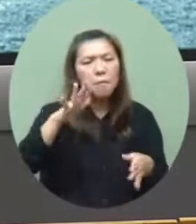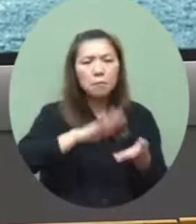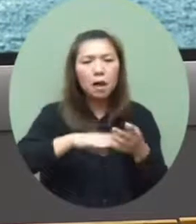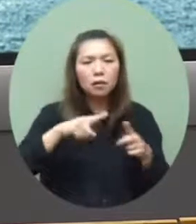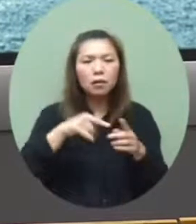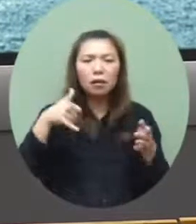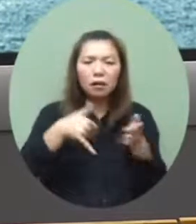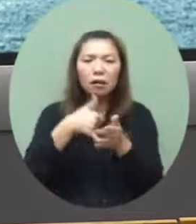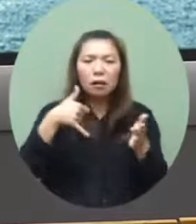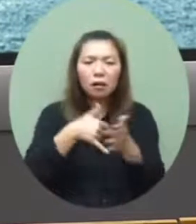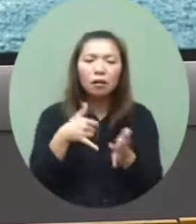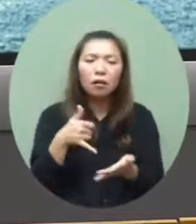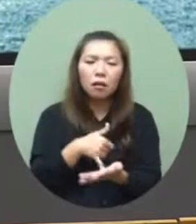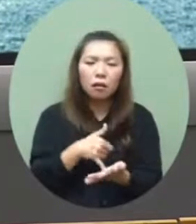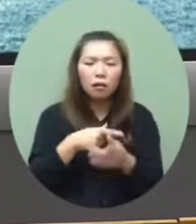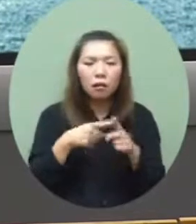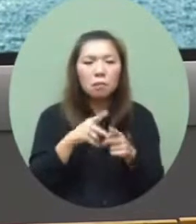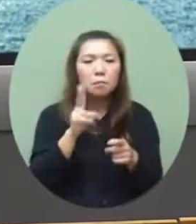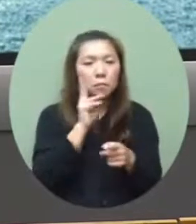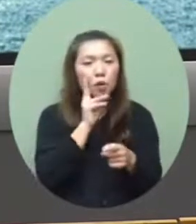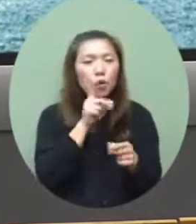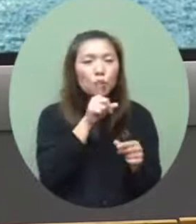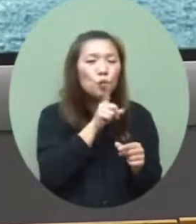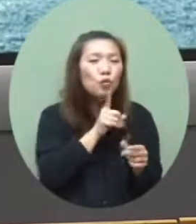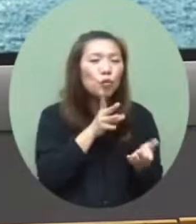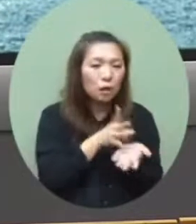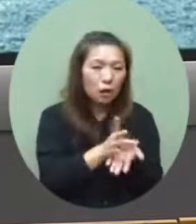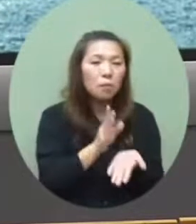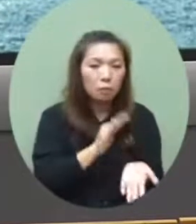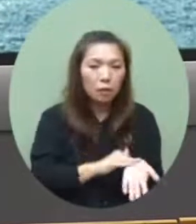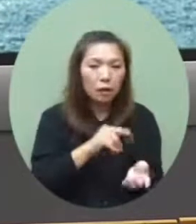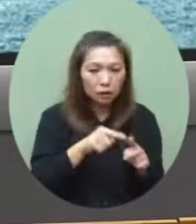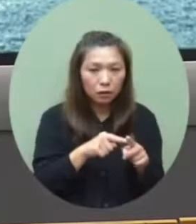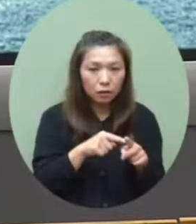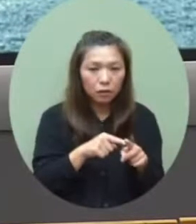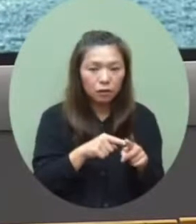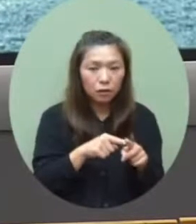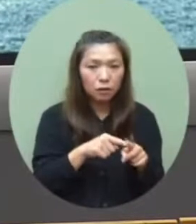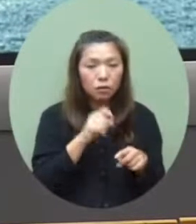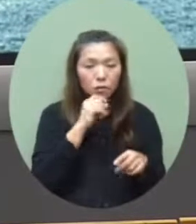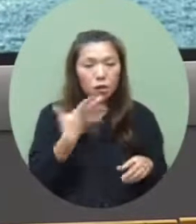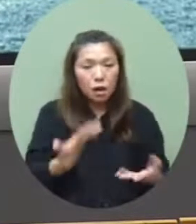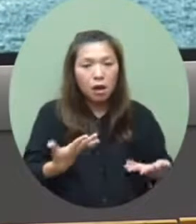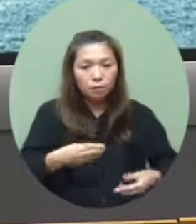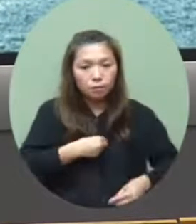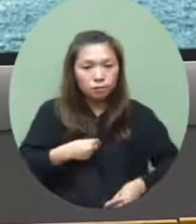medicine, and they are the